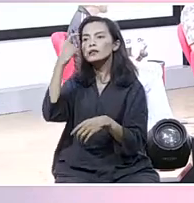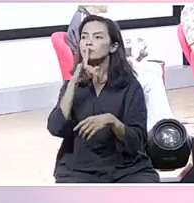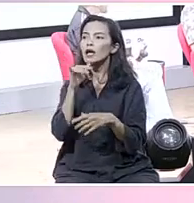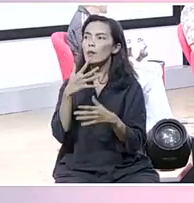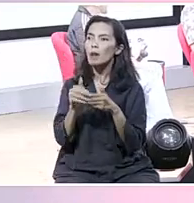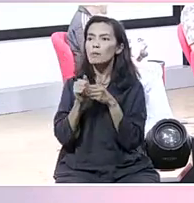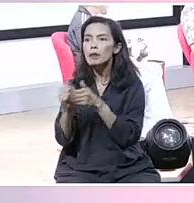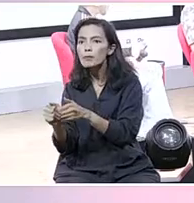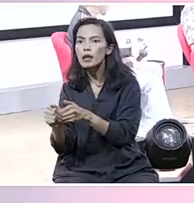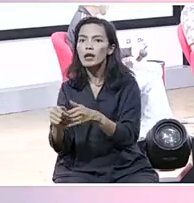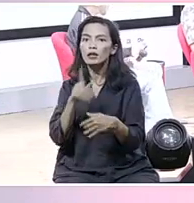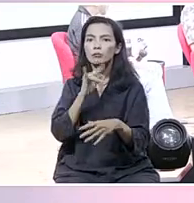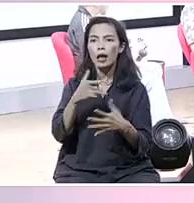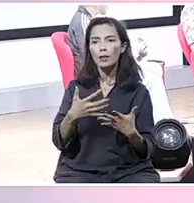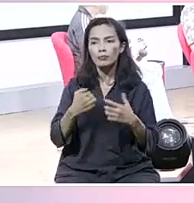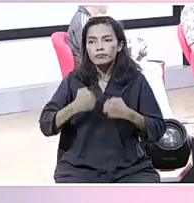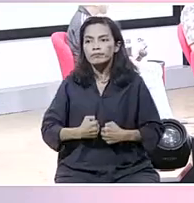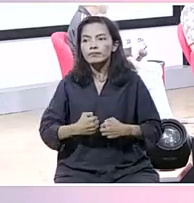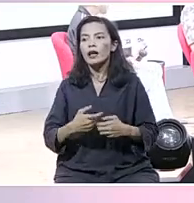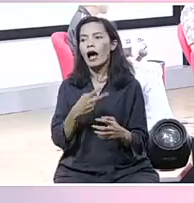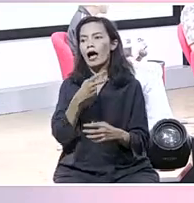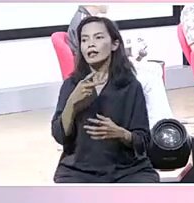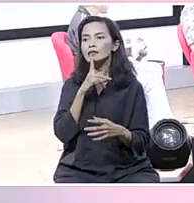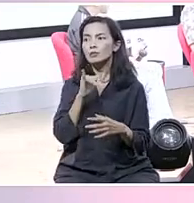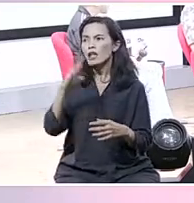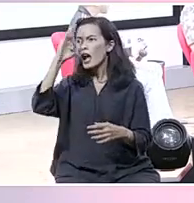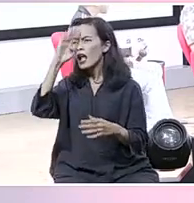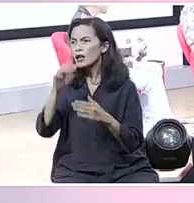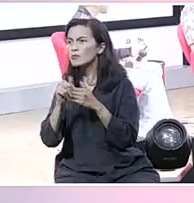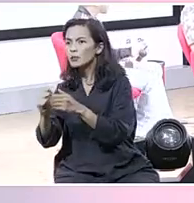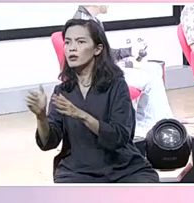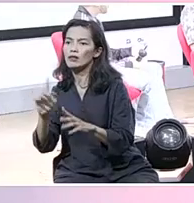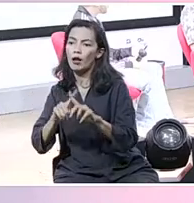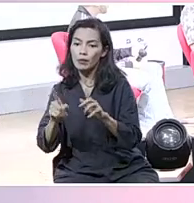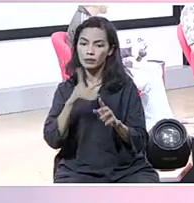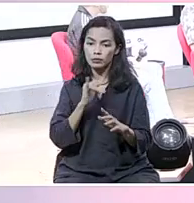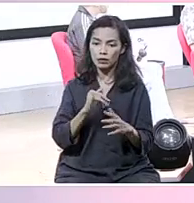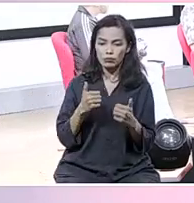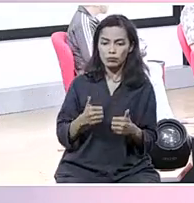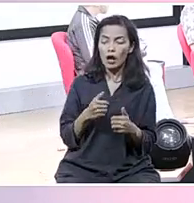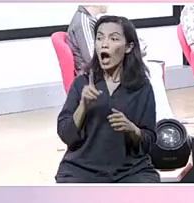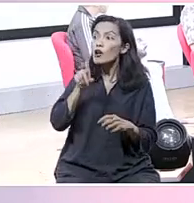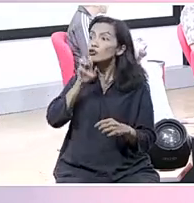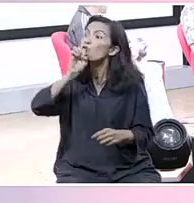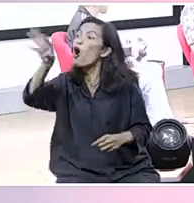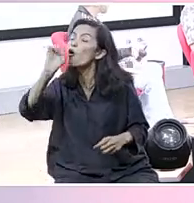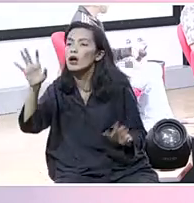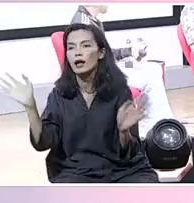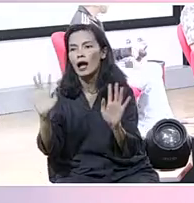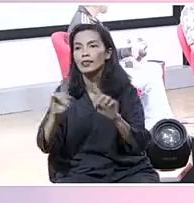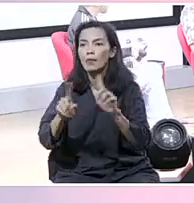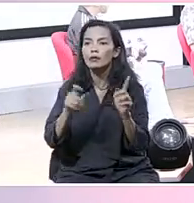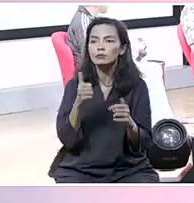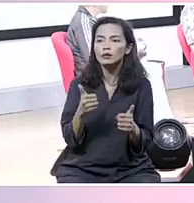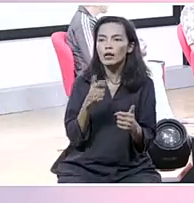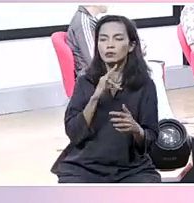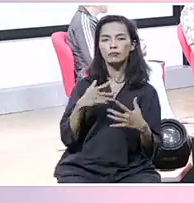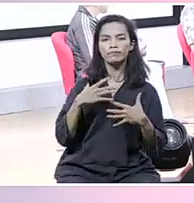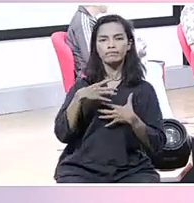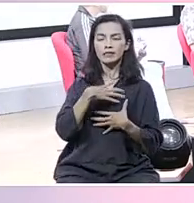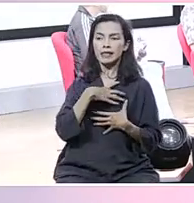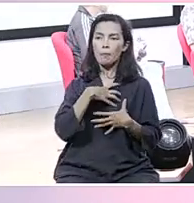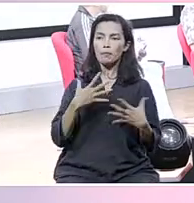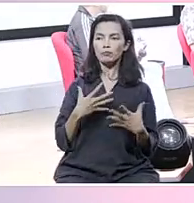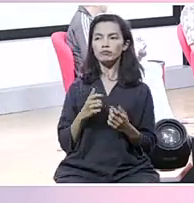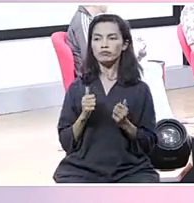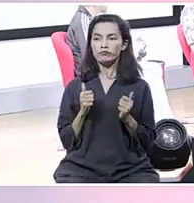like, you don't have to use your voice to be a leader. You can lead by your actions, and I think basketball really taught me that. It's like, you